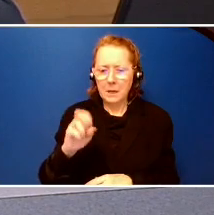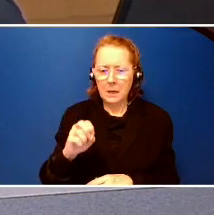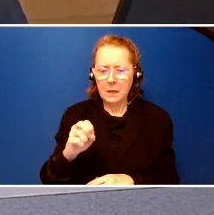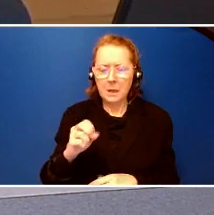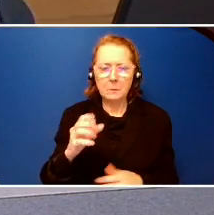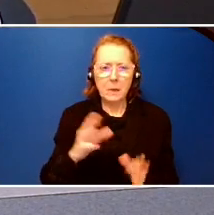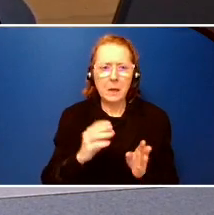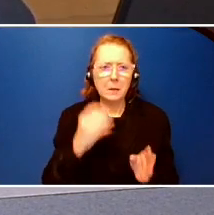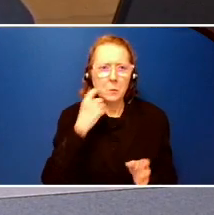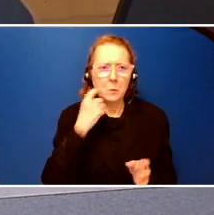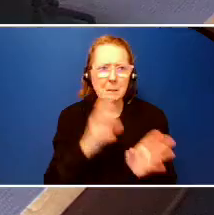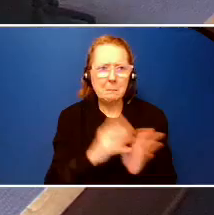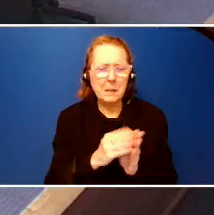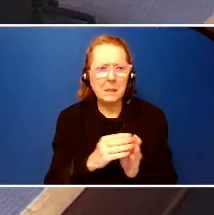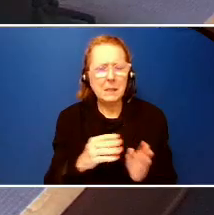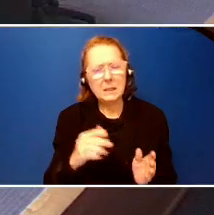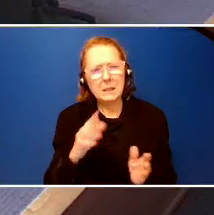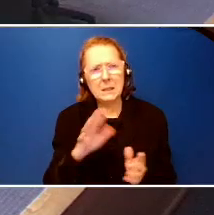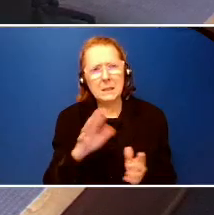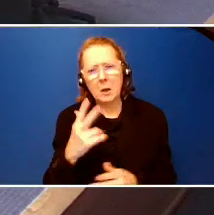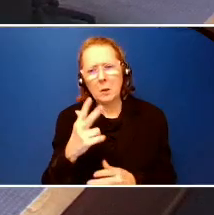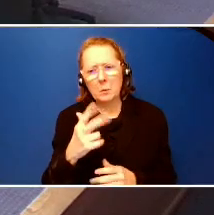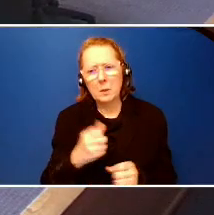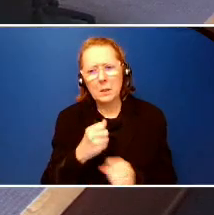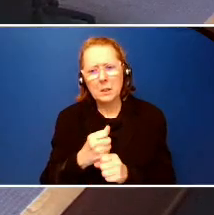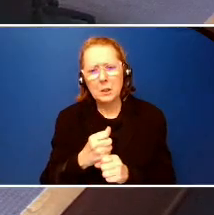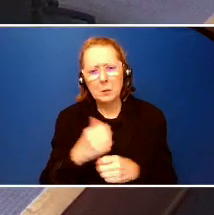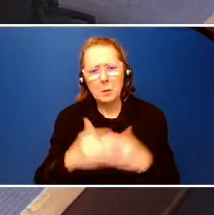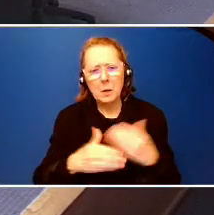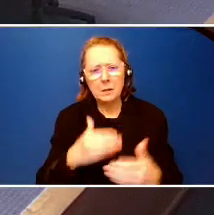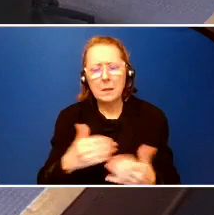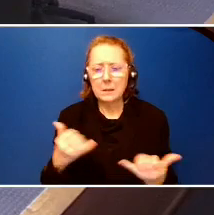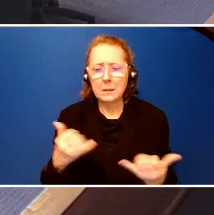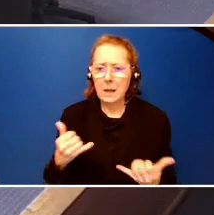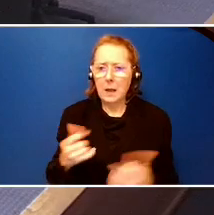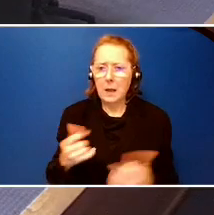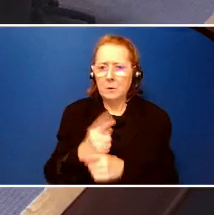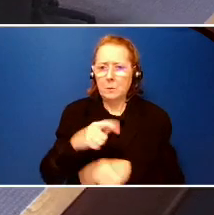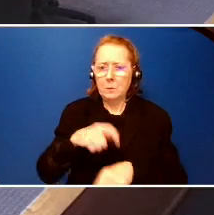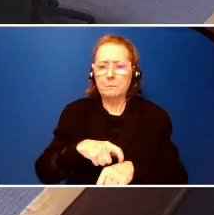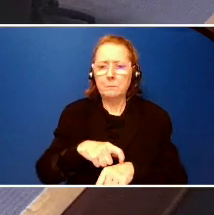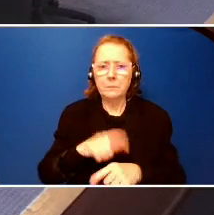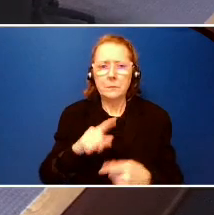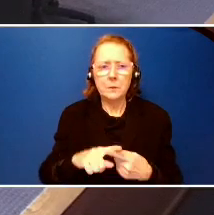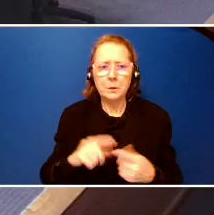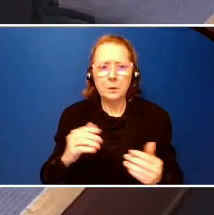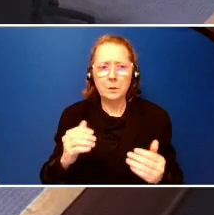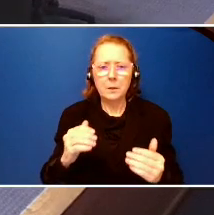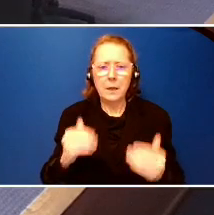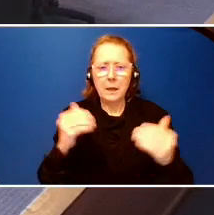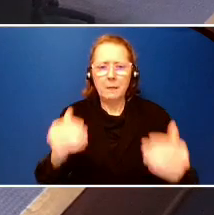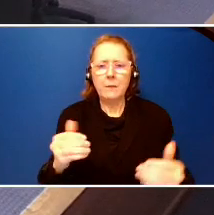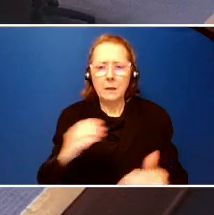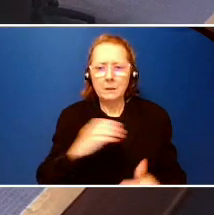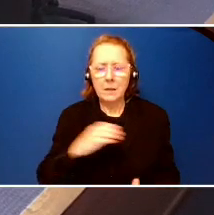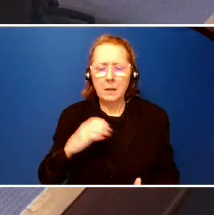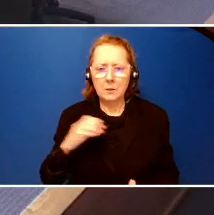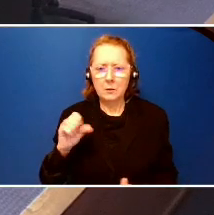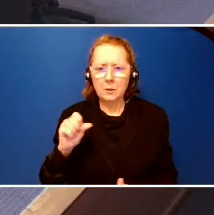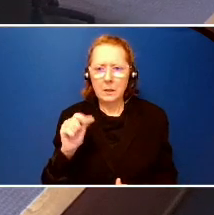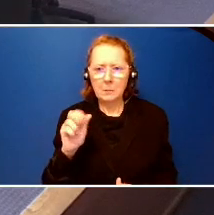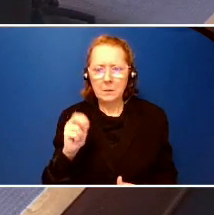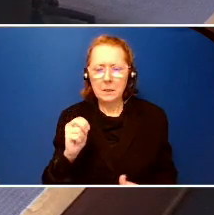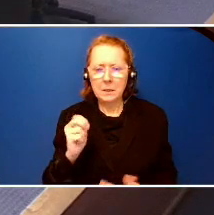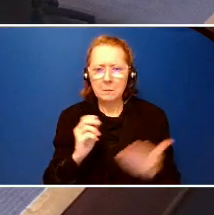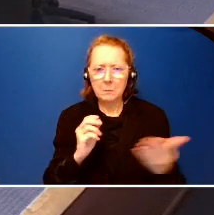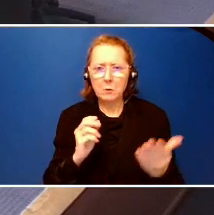about a three-year process. This is great timing to advance Councilor Stapleton's motion to incorporate this Vision